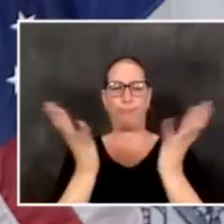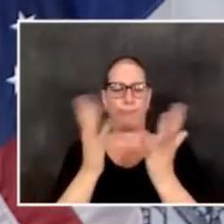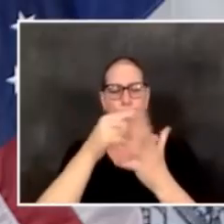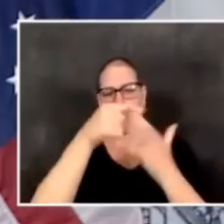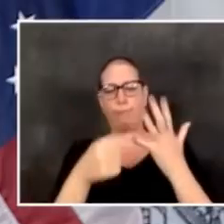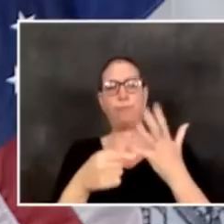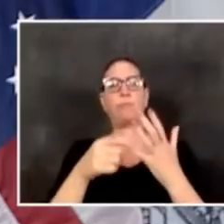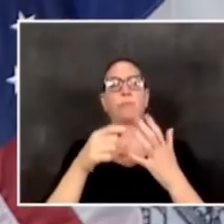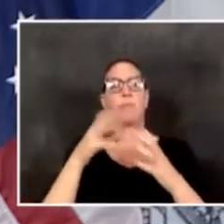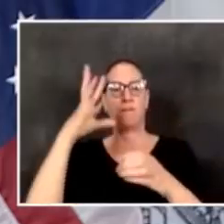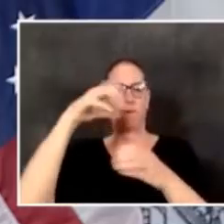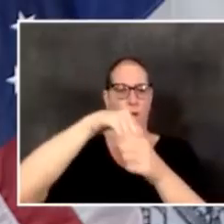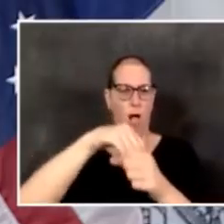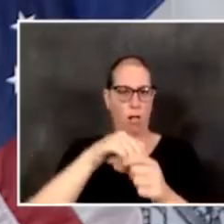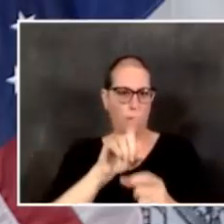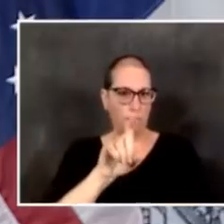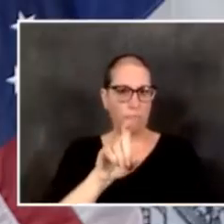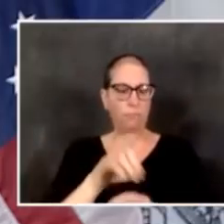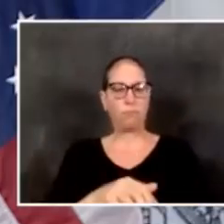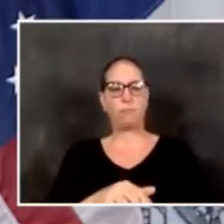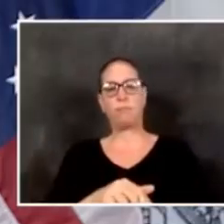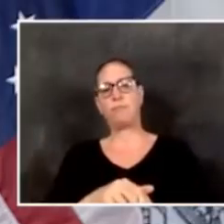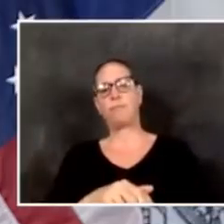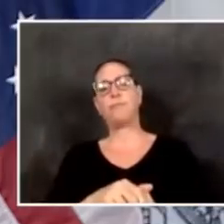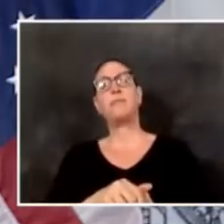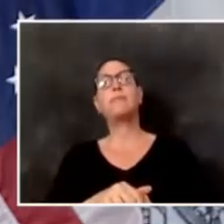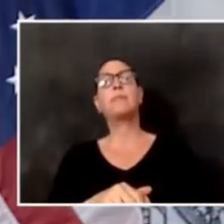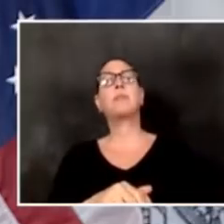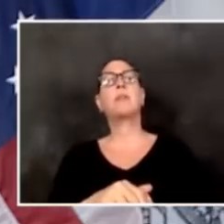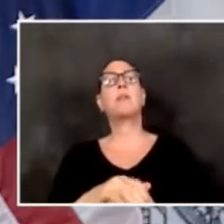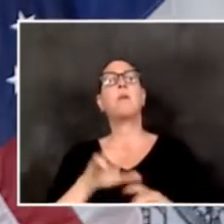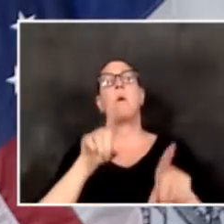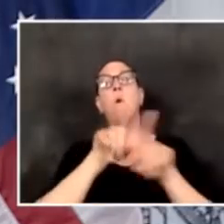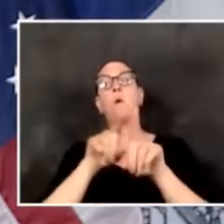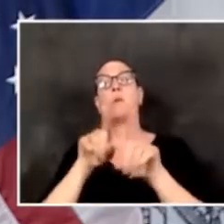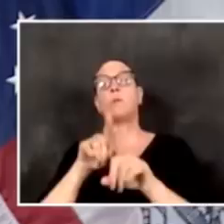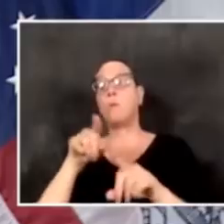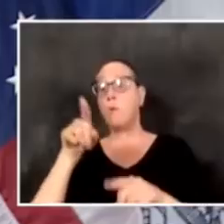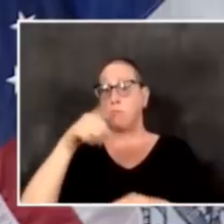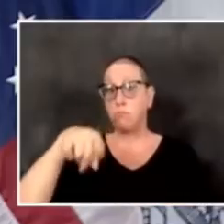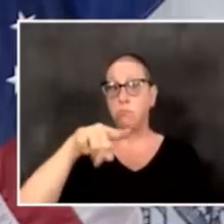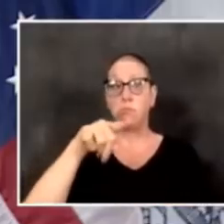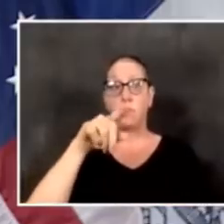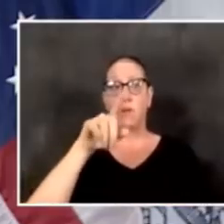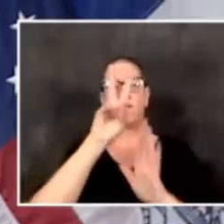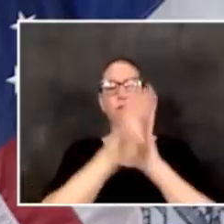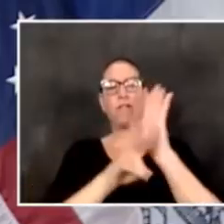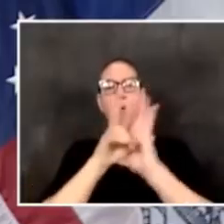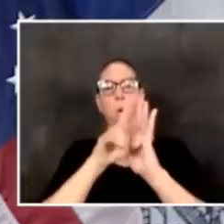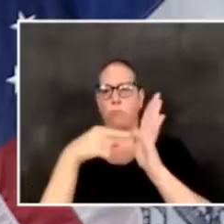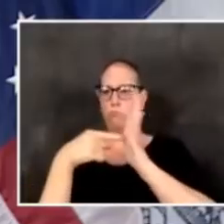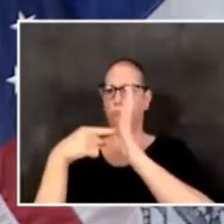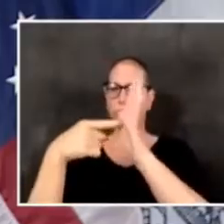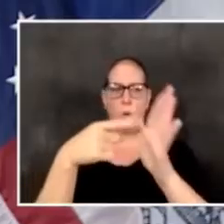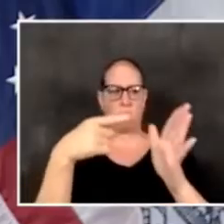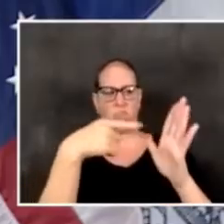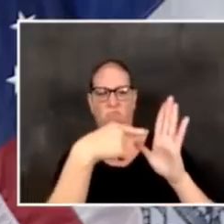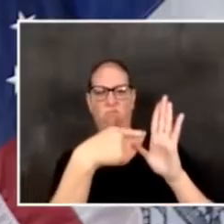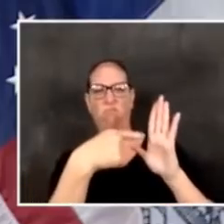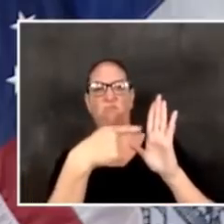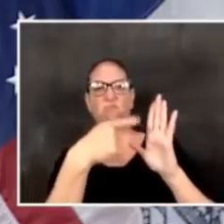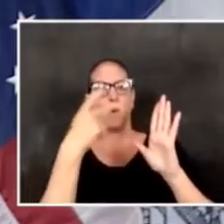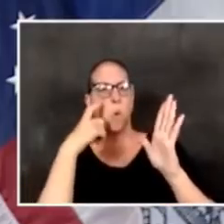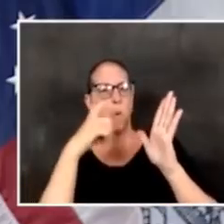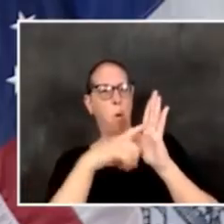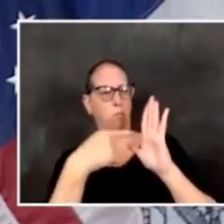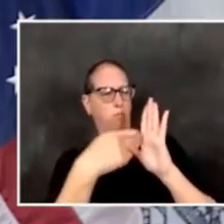of individuals for social distancing. But in the video, you see just two people standing outside a bodega